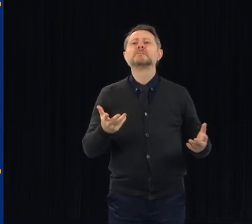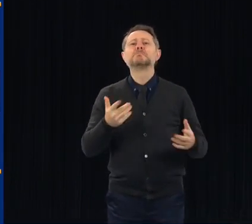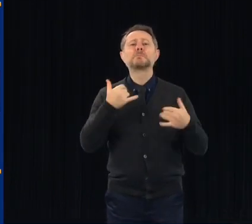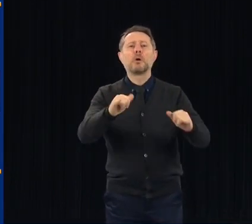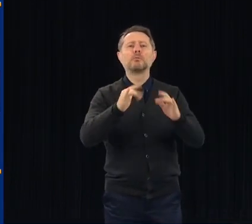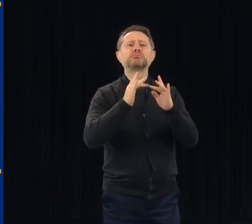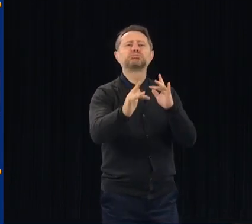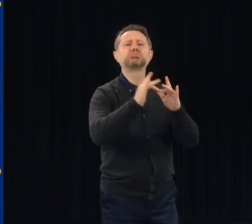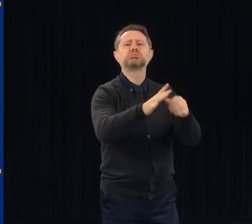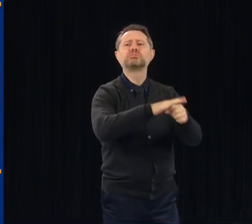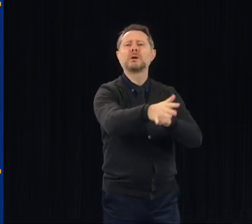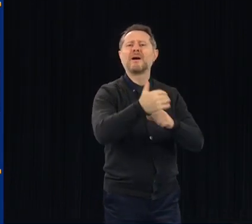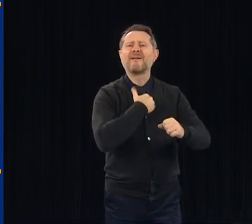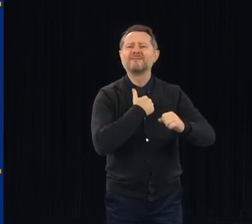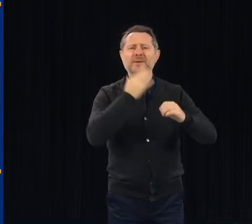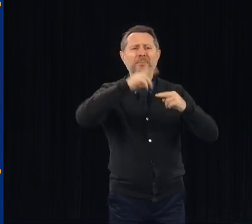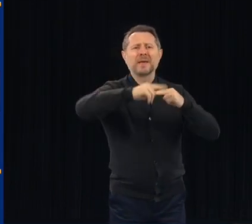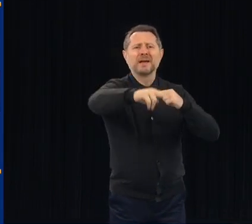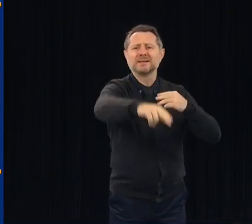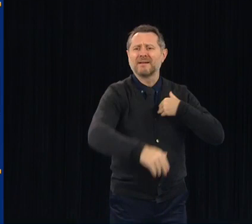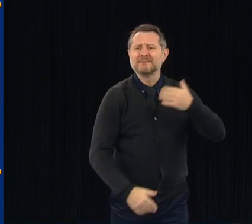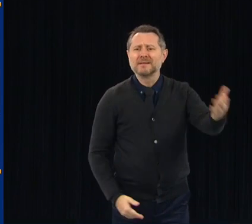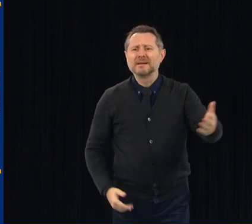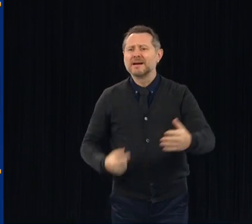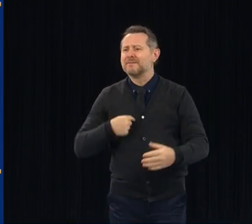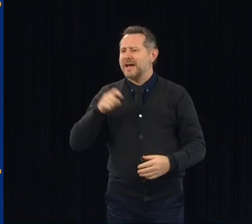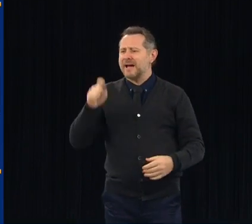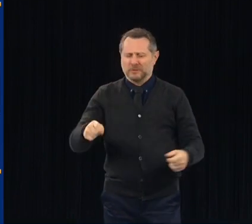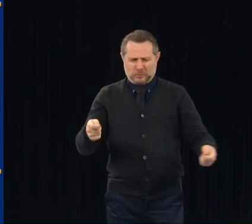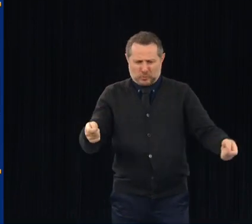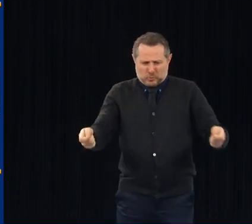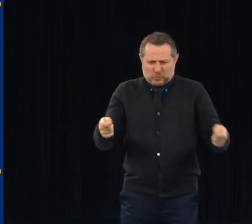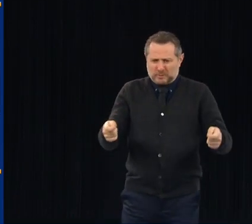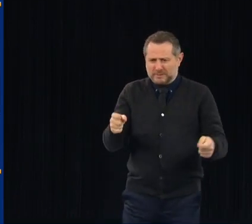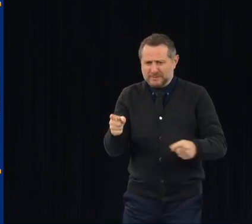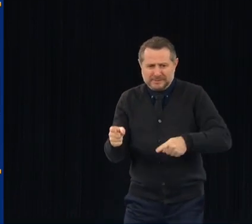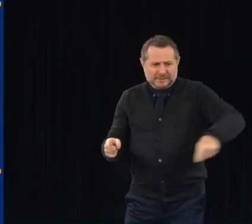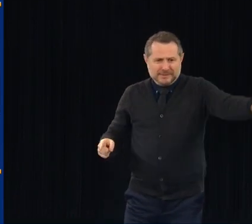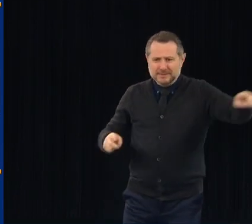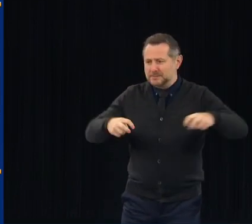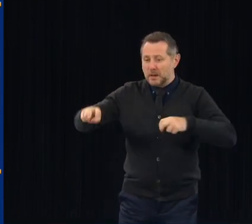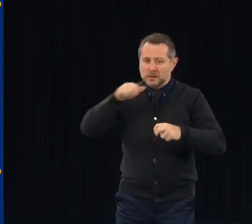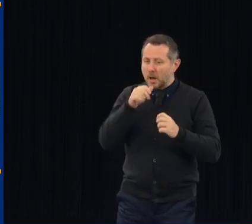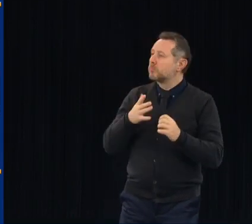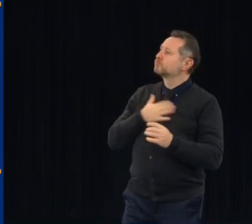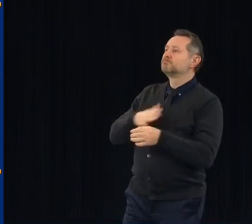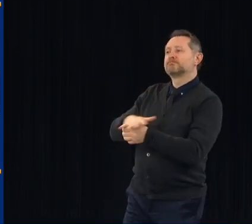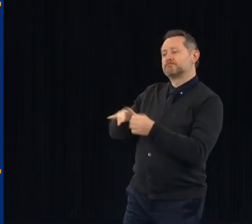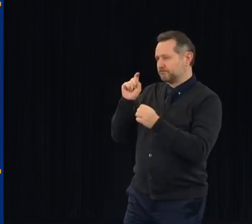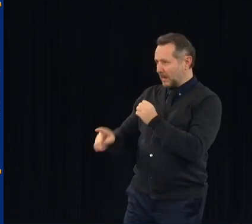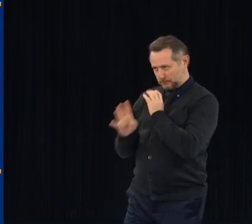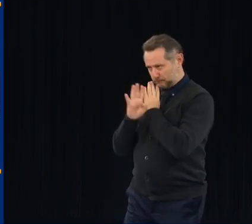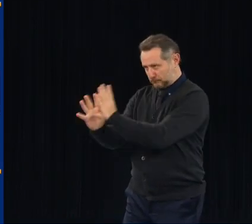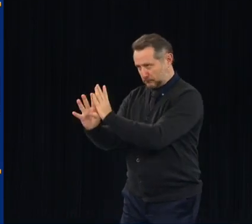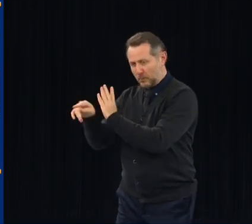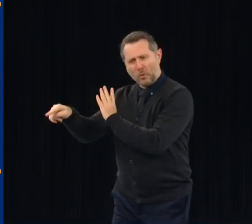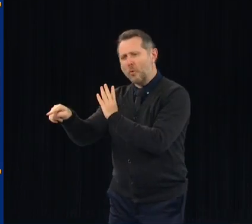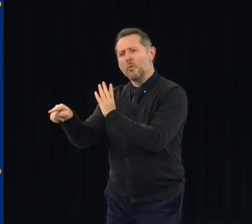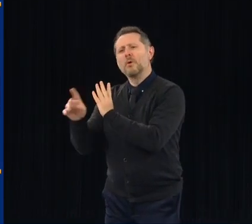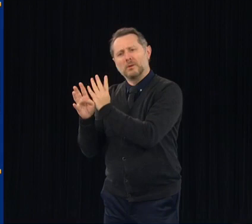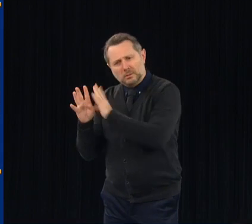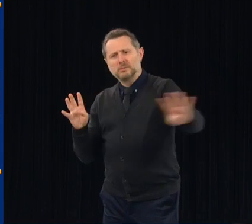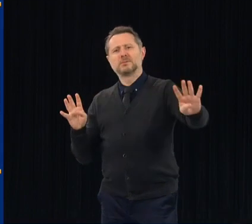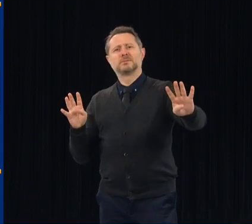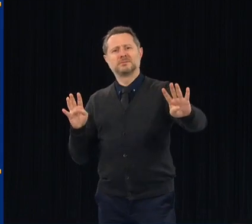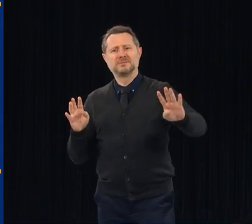capacity. So we have to adjust that patient load among all of the hospitals, which is a daily exercise, and